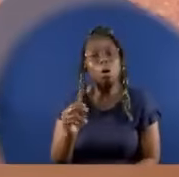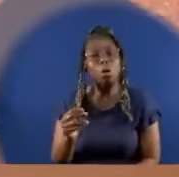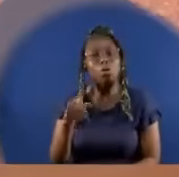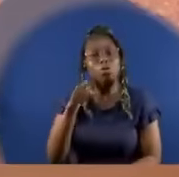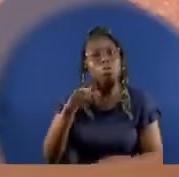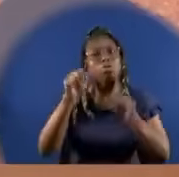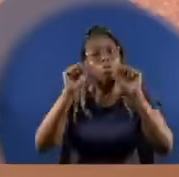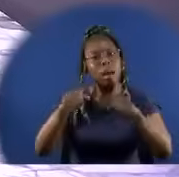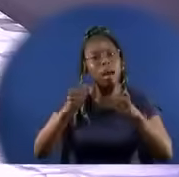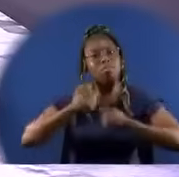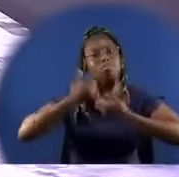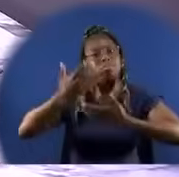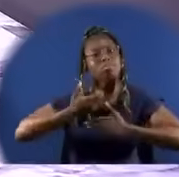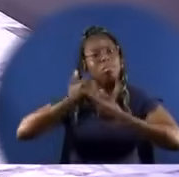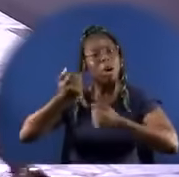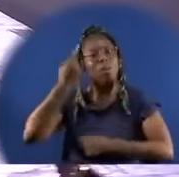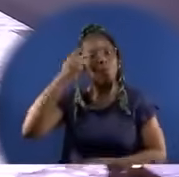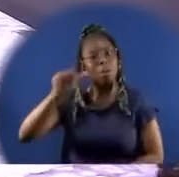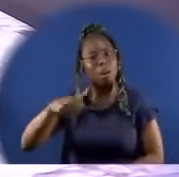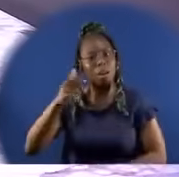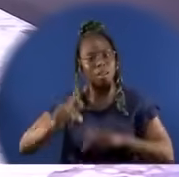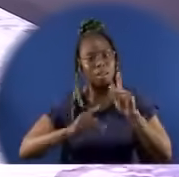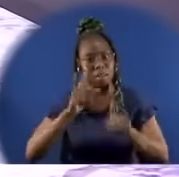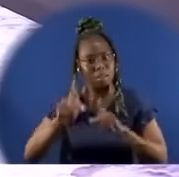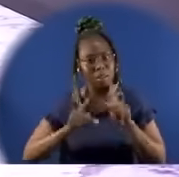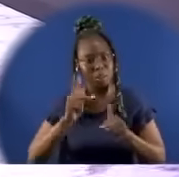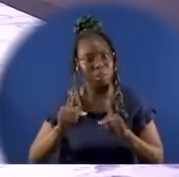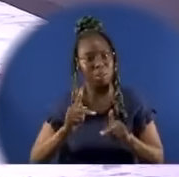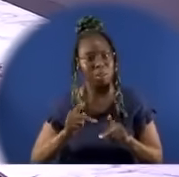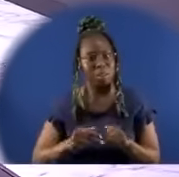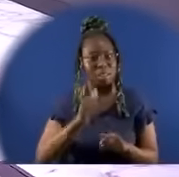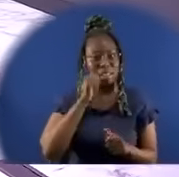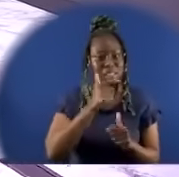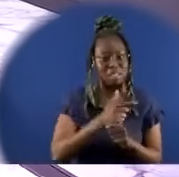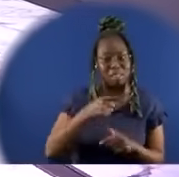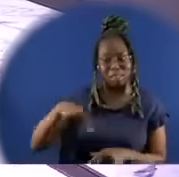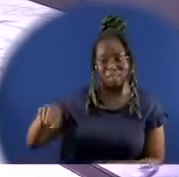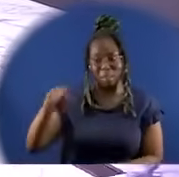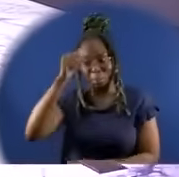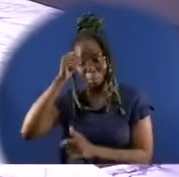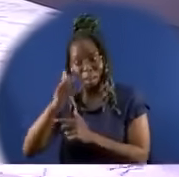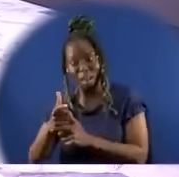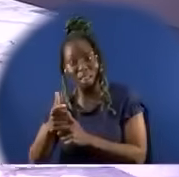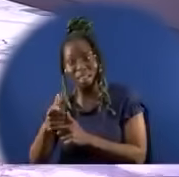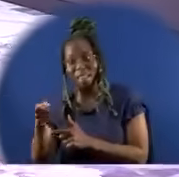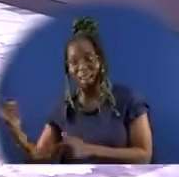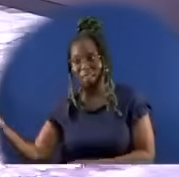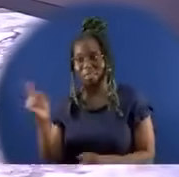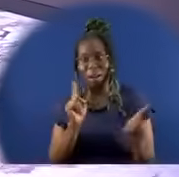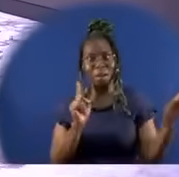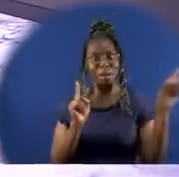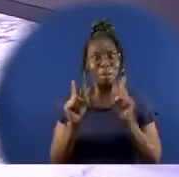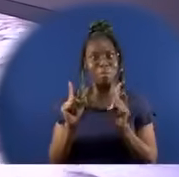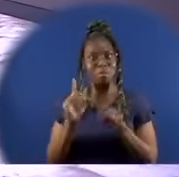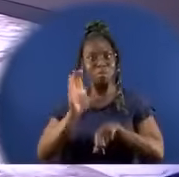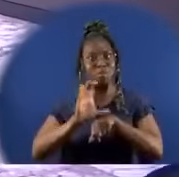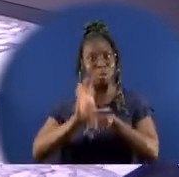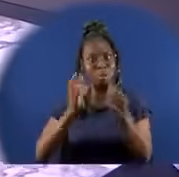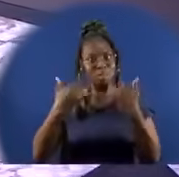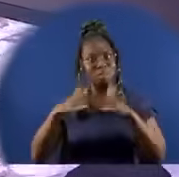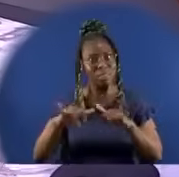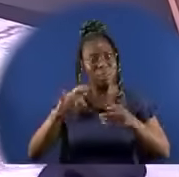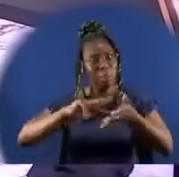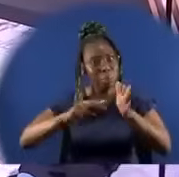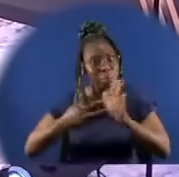still standing and since the losses are still coming to church, you got reason to rejoice on a Sunday